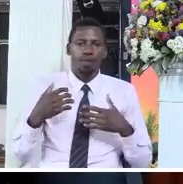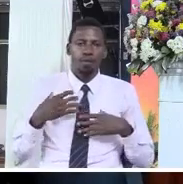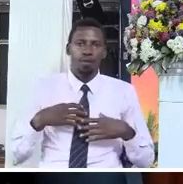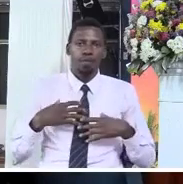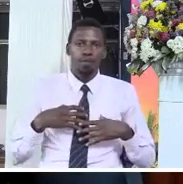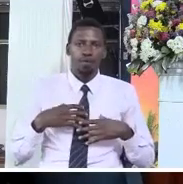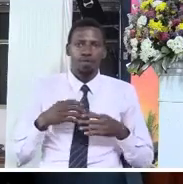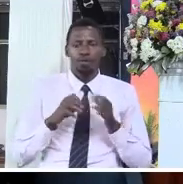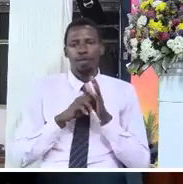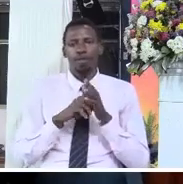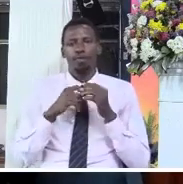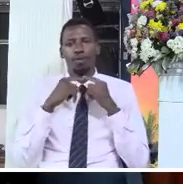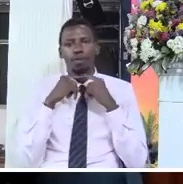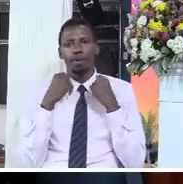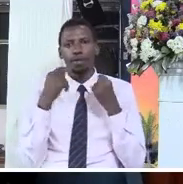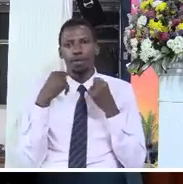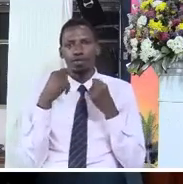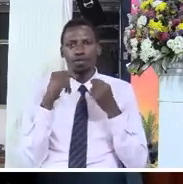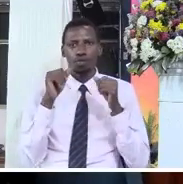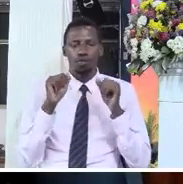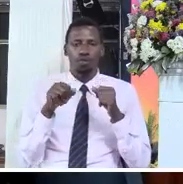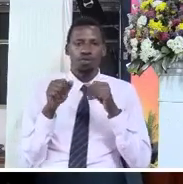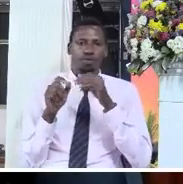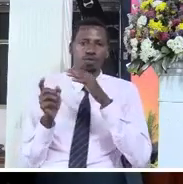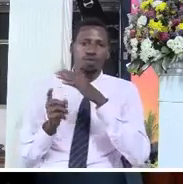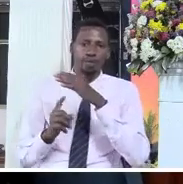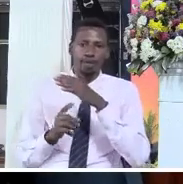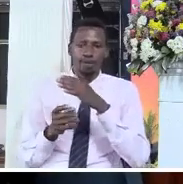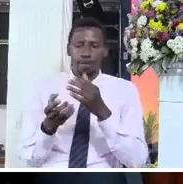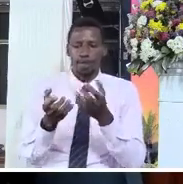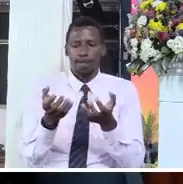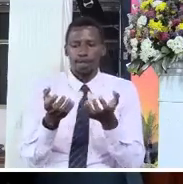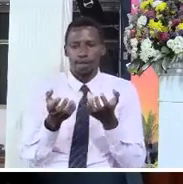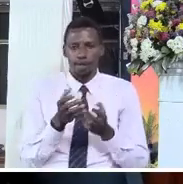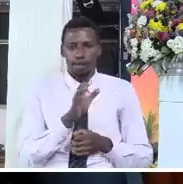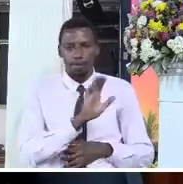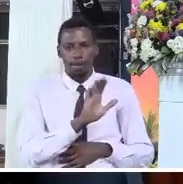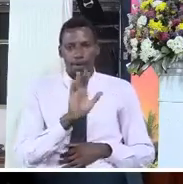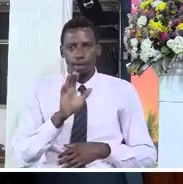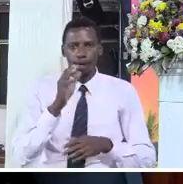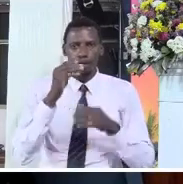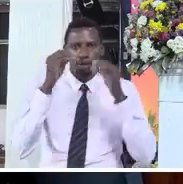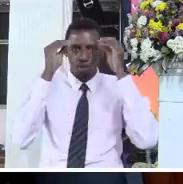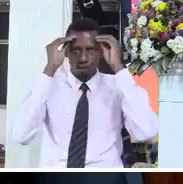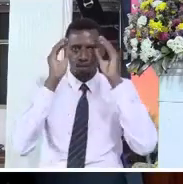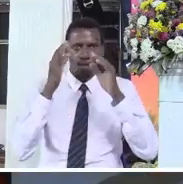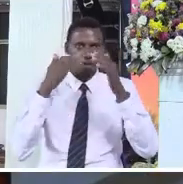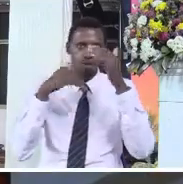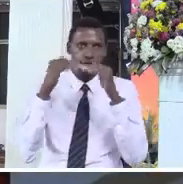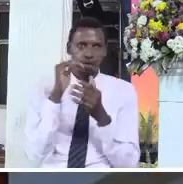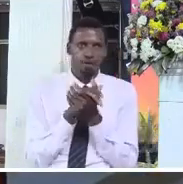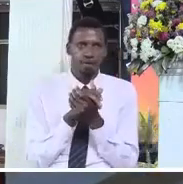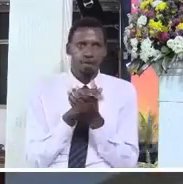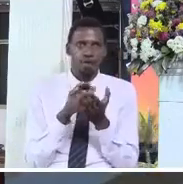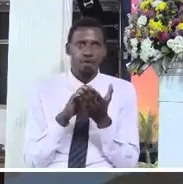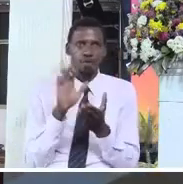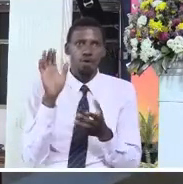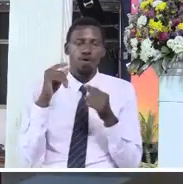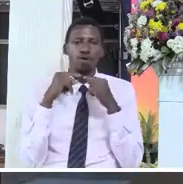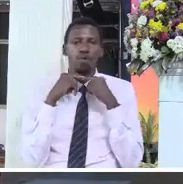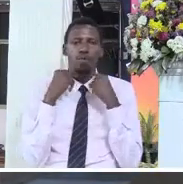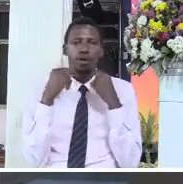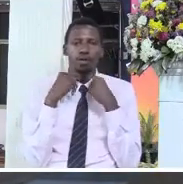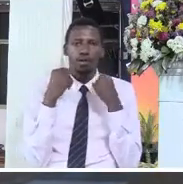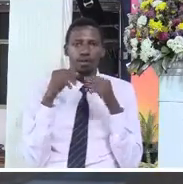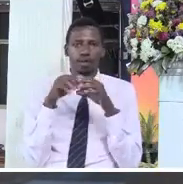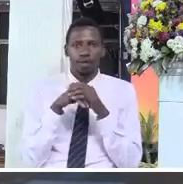terms of pastors who could minister to the needs of university students. Most of the pastors